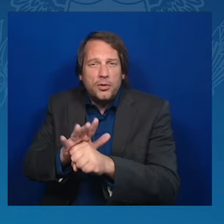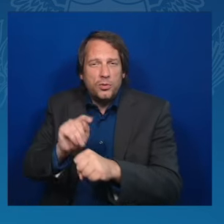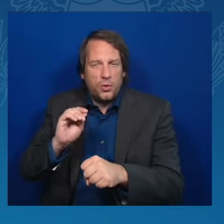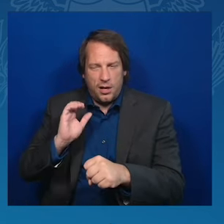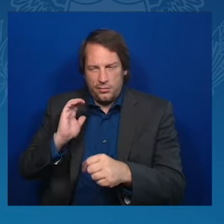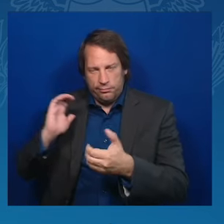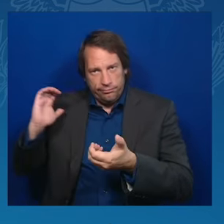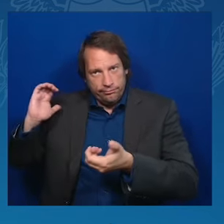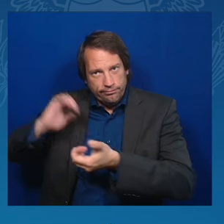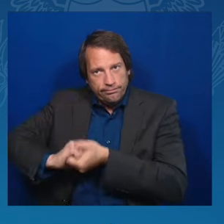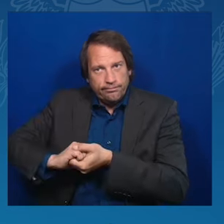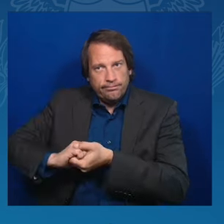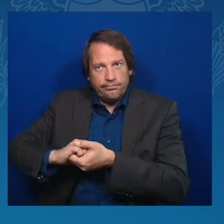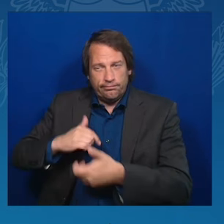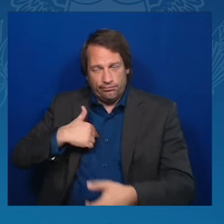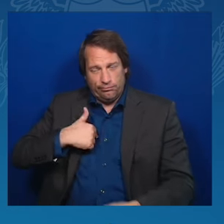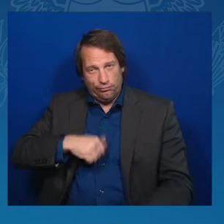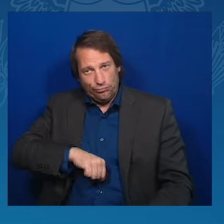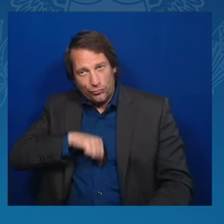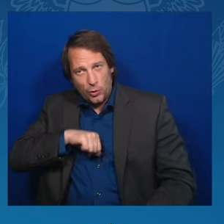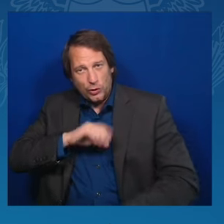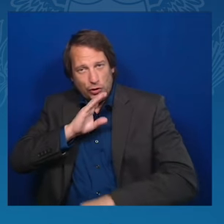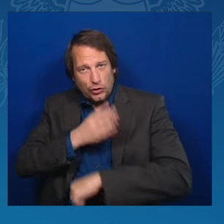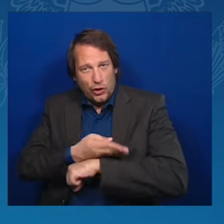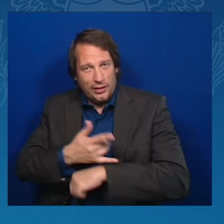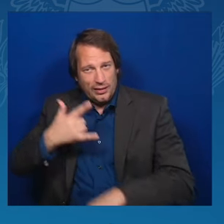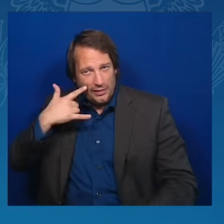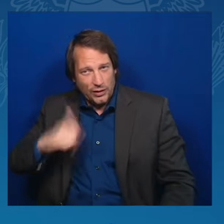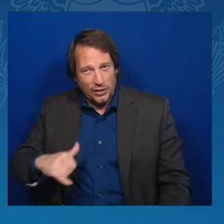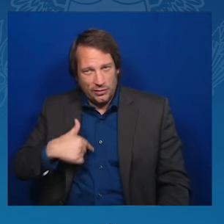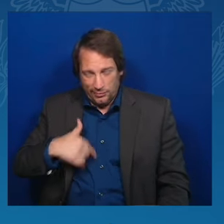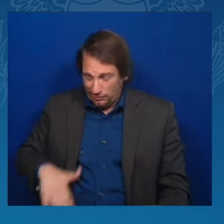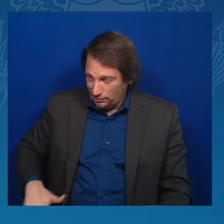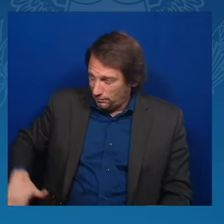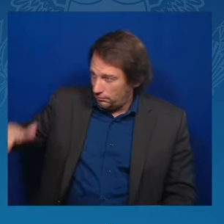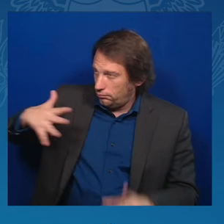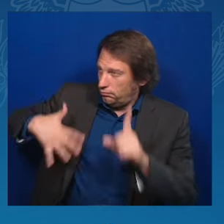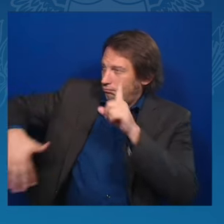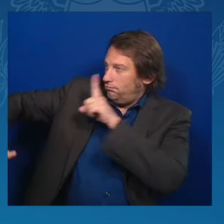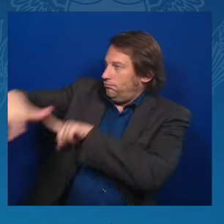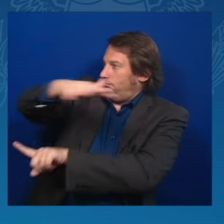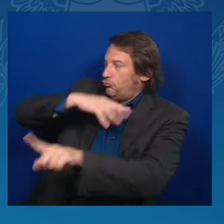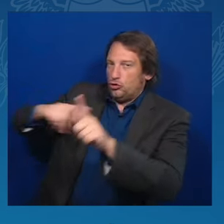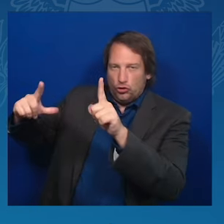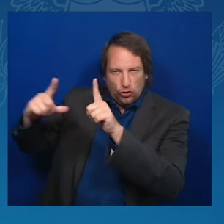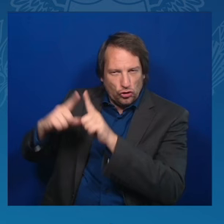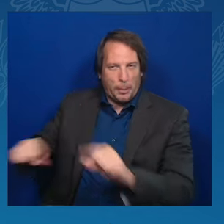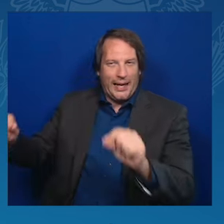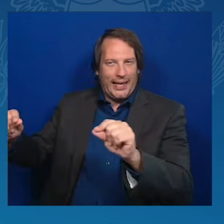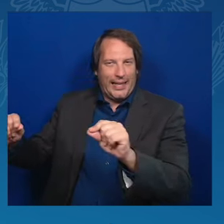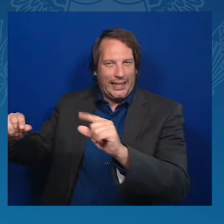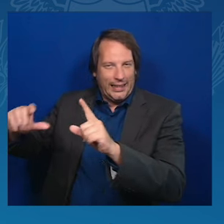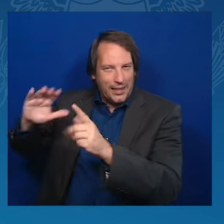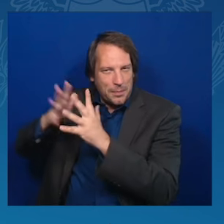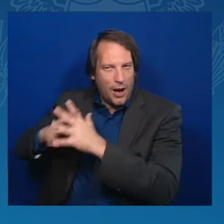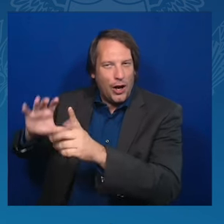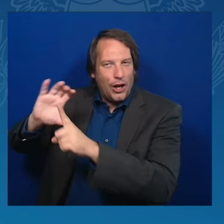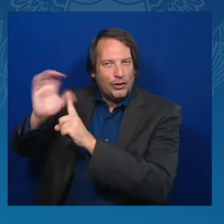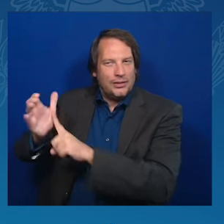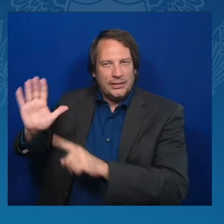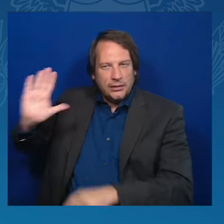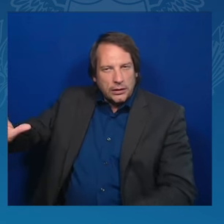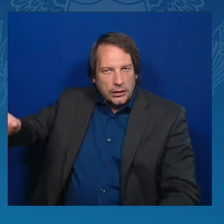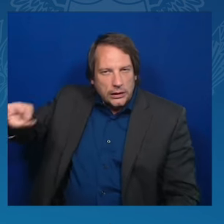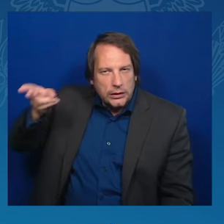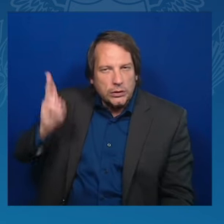by Japanese-American culture and history, starting, of course, with learning about the Japanese emissaries who arrived in